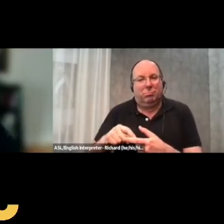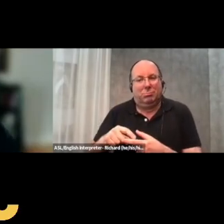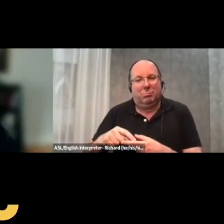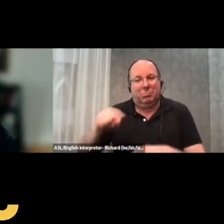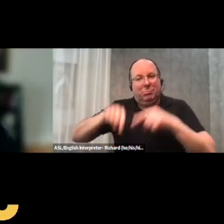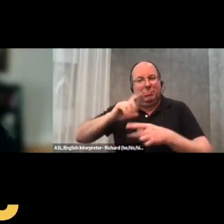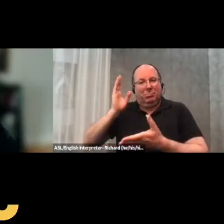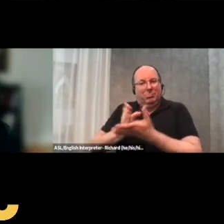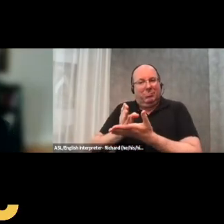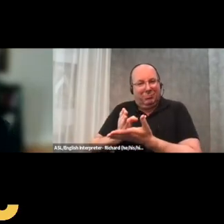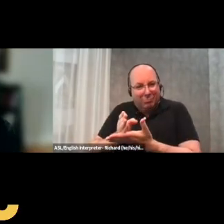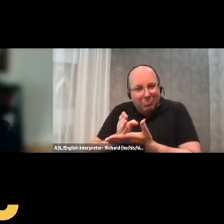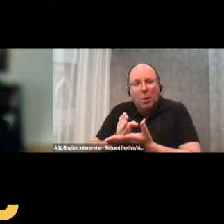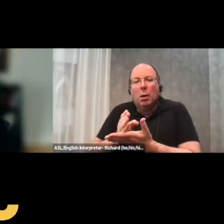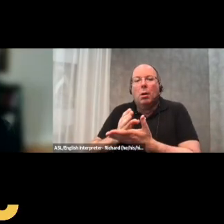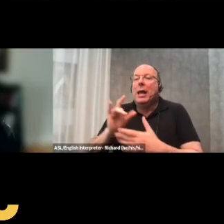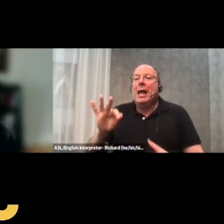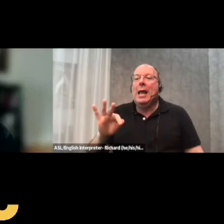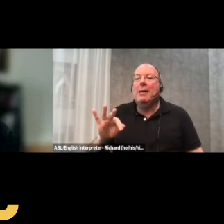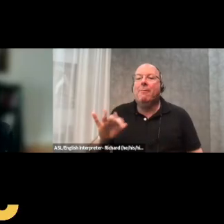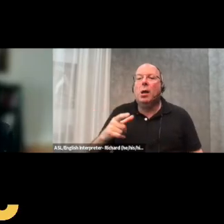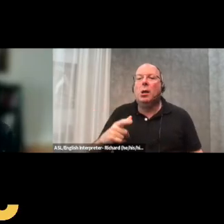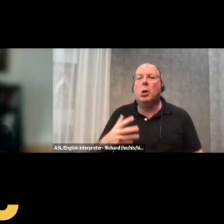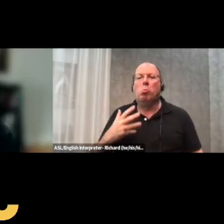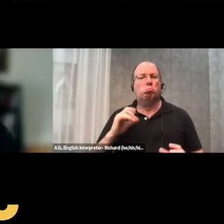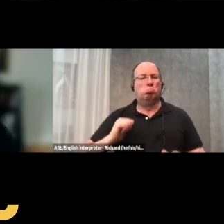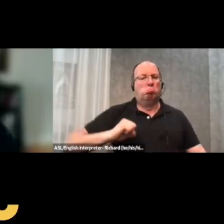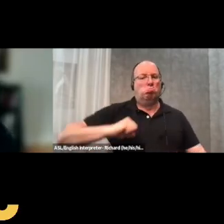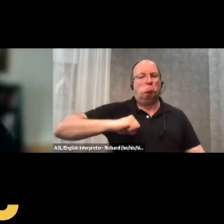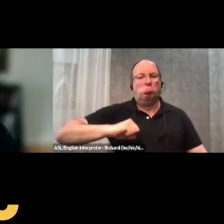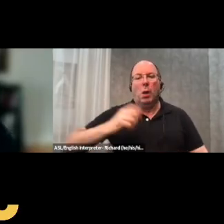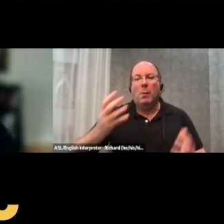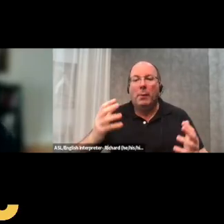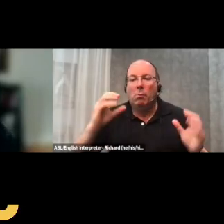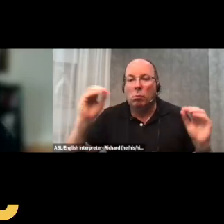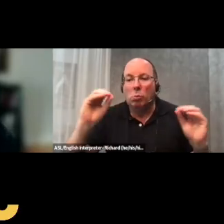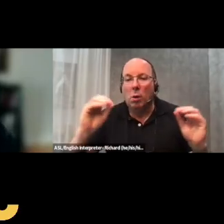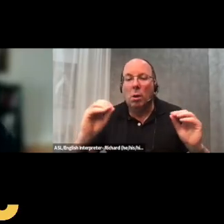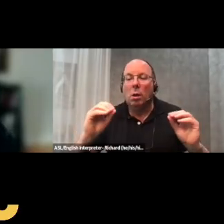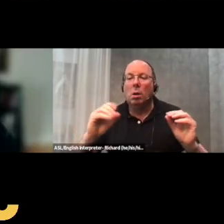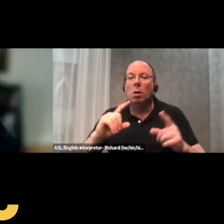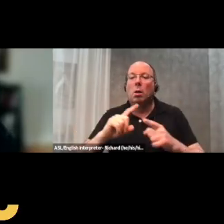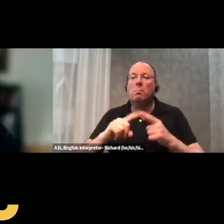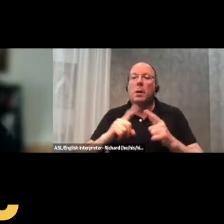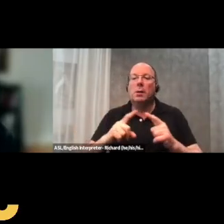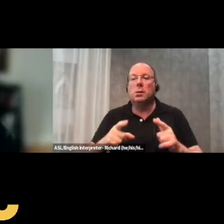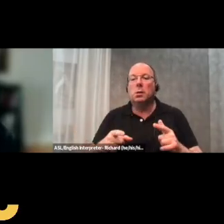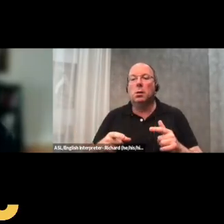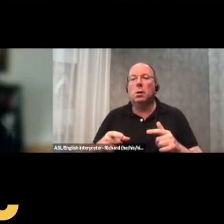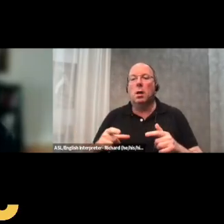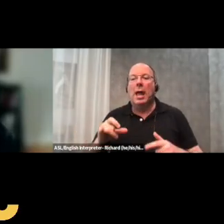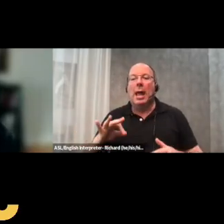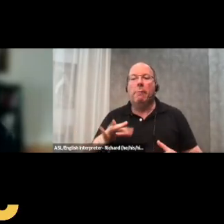if you don't try new things, then you might be missing out on something. On the other hand, that doesn't mean you should be trying things you're